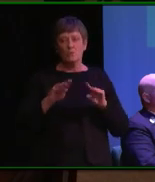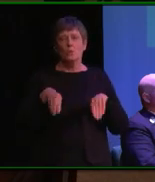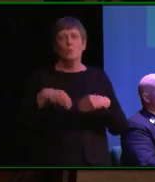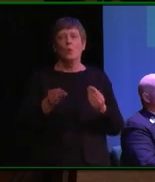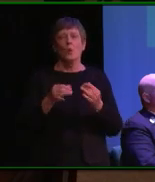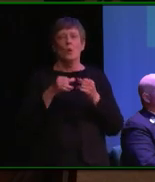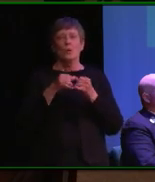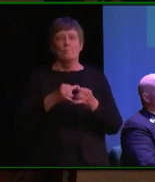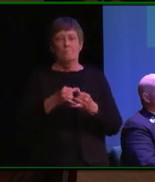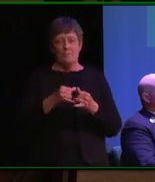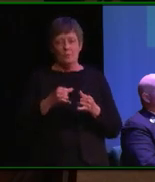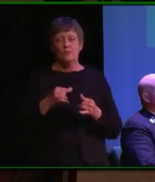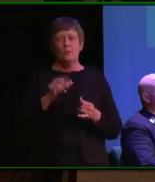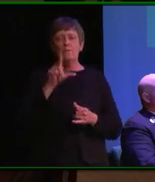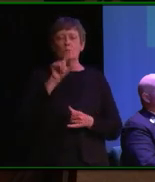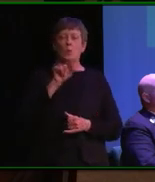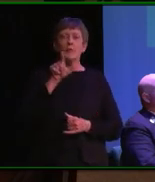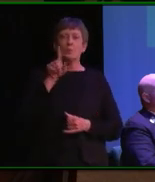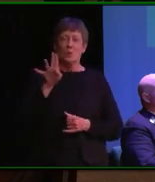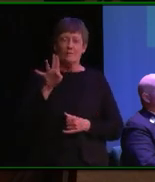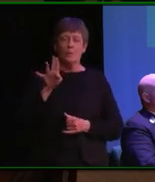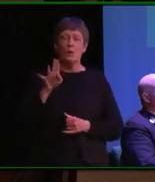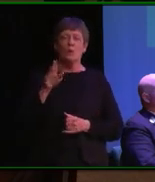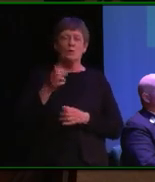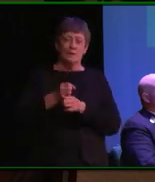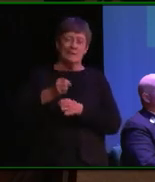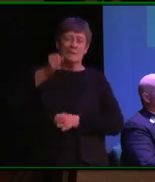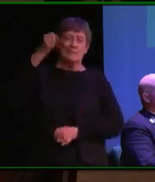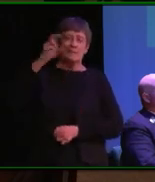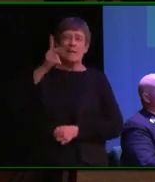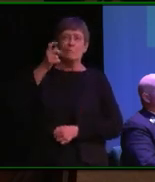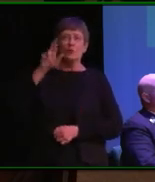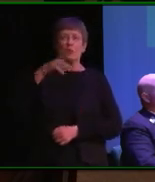the 2024 Scepter and Scroll Society.